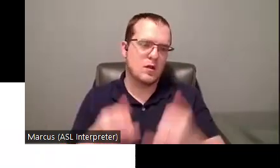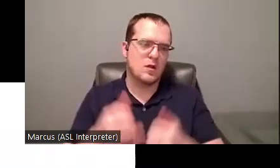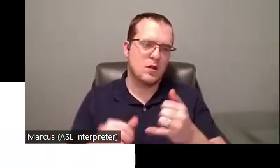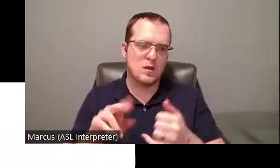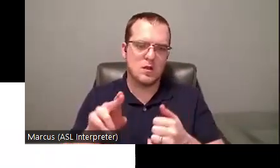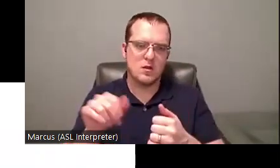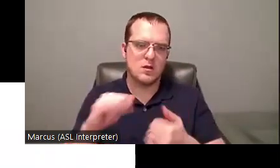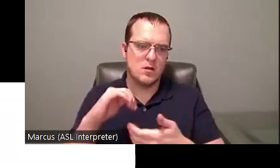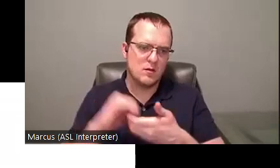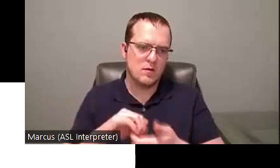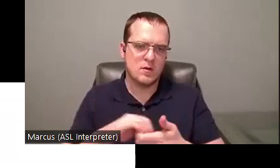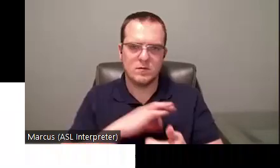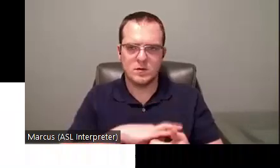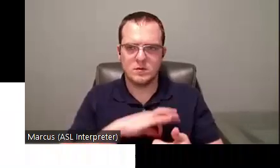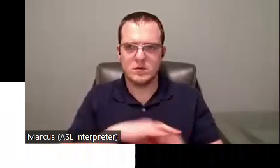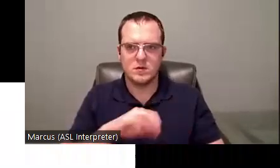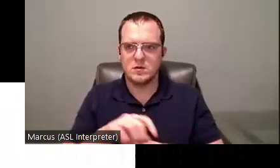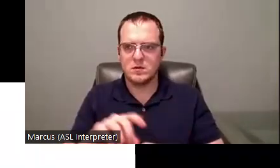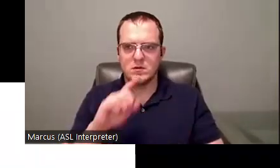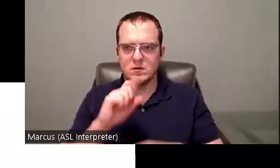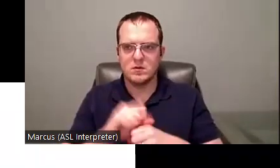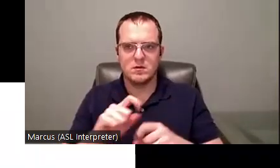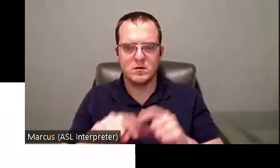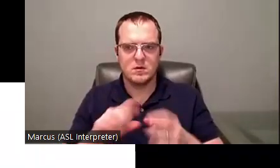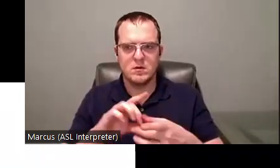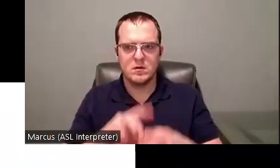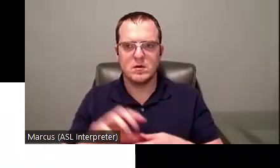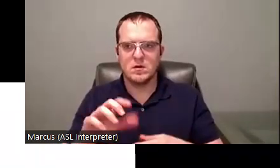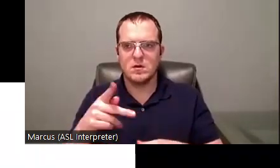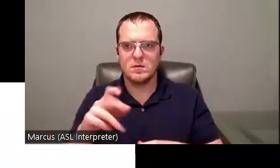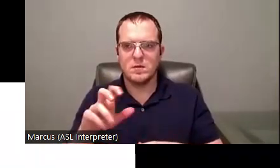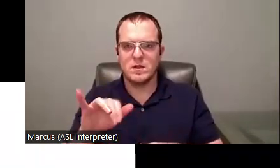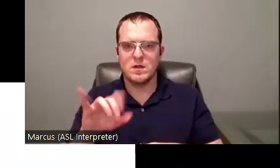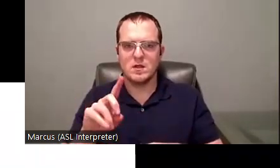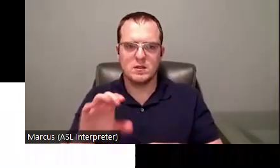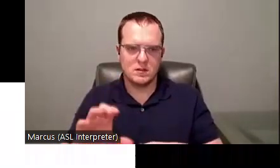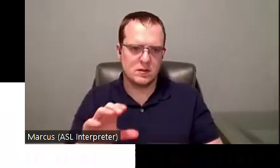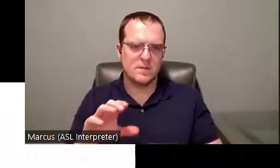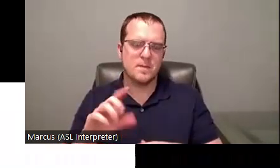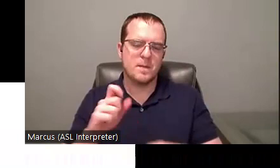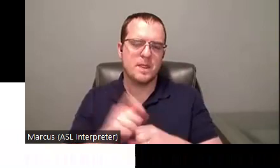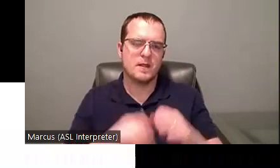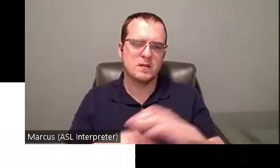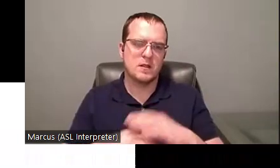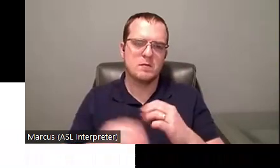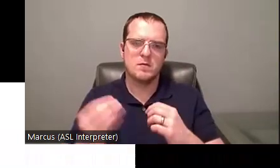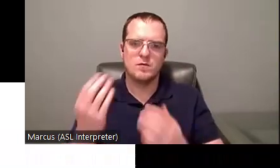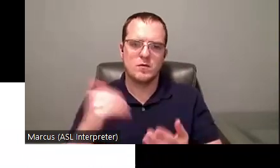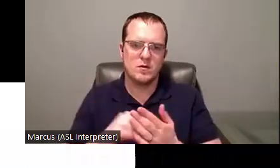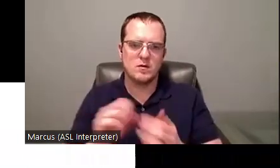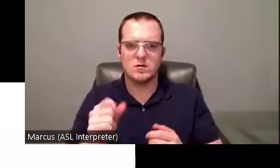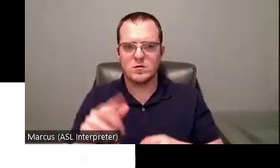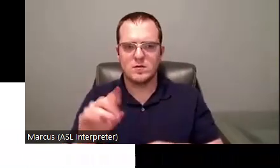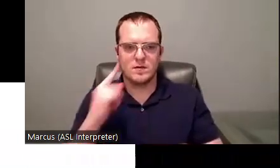affiliate Pittsburgh Economic and Industrial Corporation, also known as PEIDC, has up to 14,000 square feet of commercial